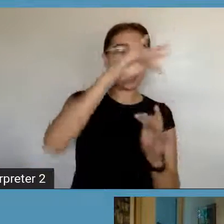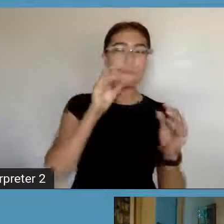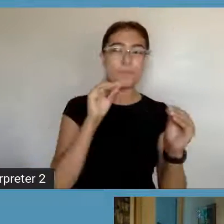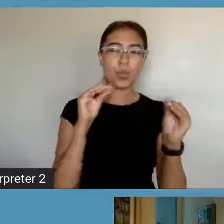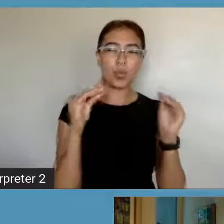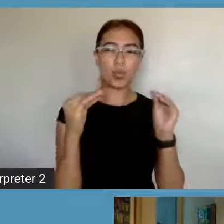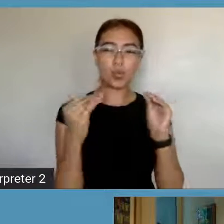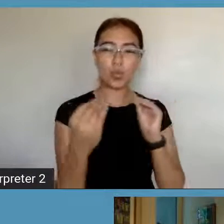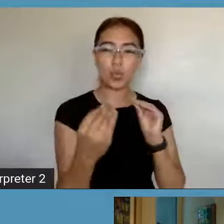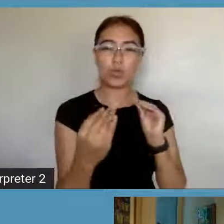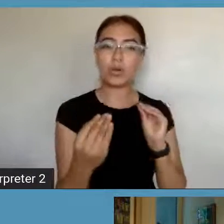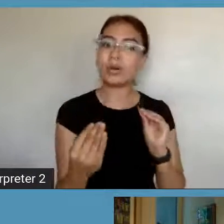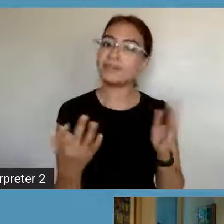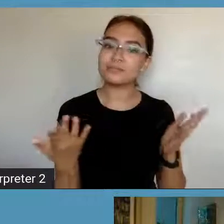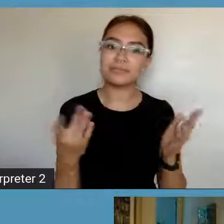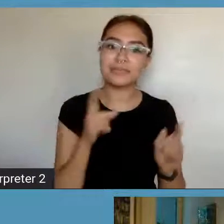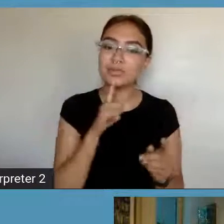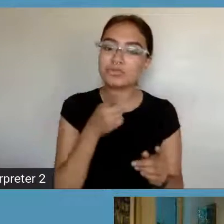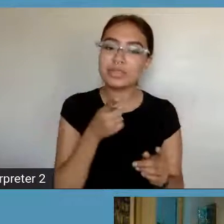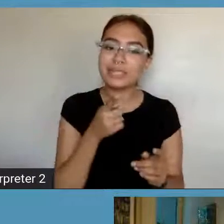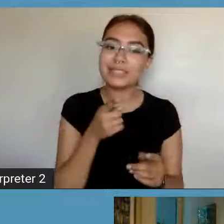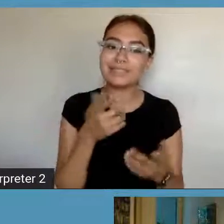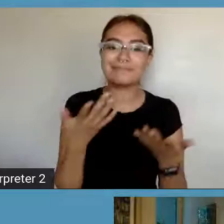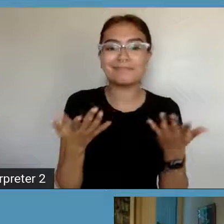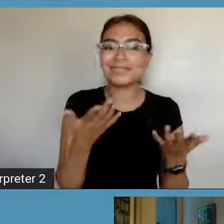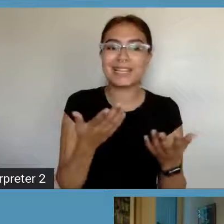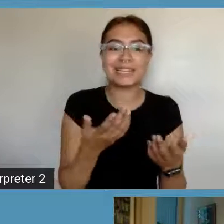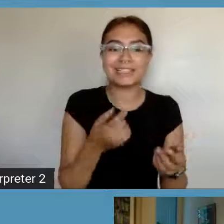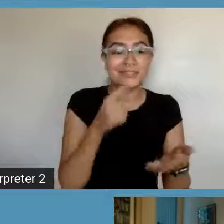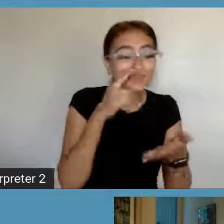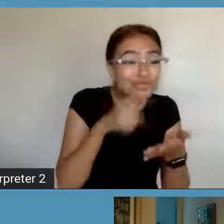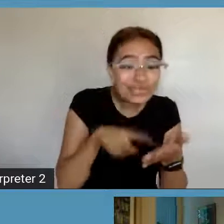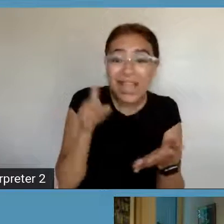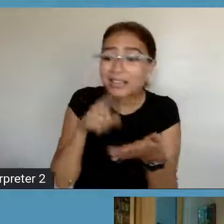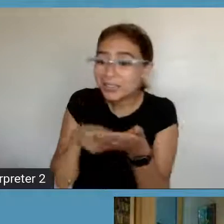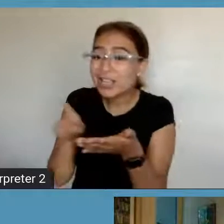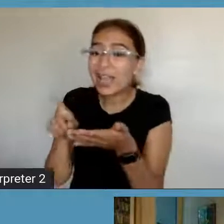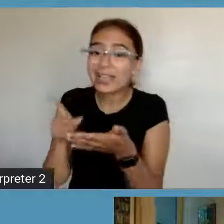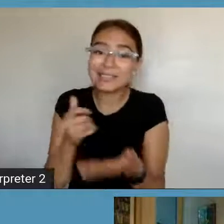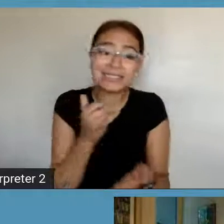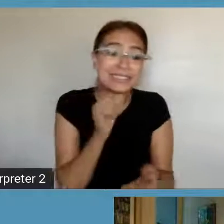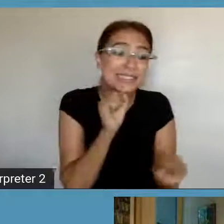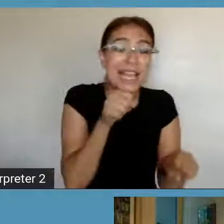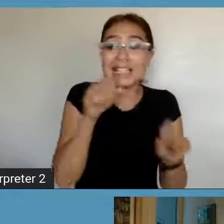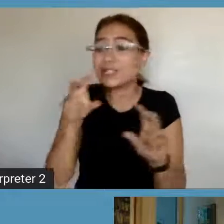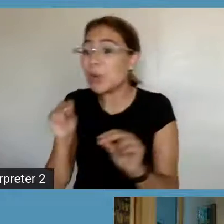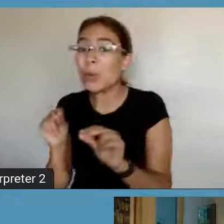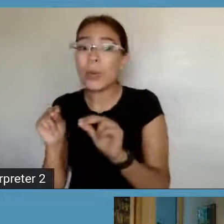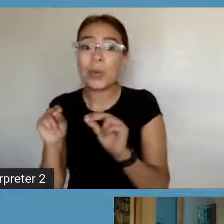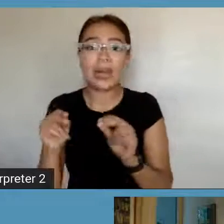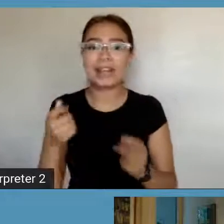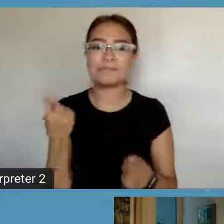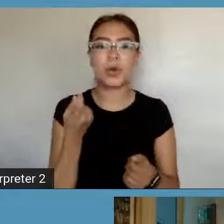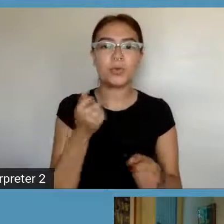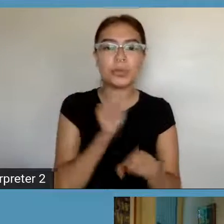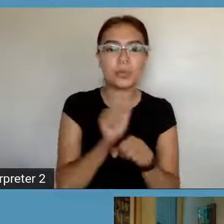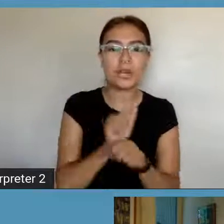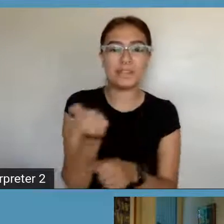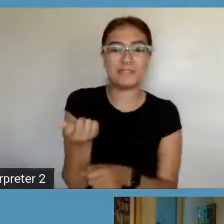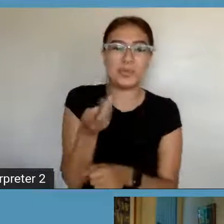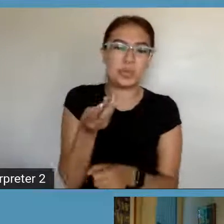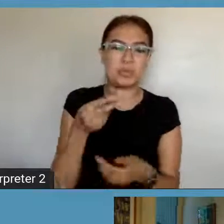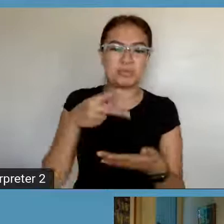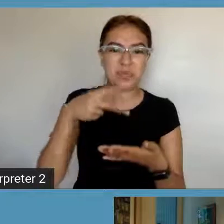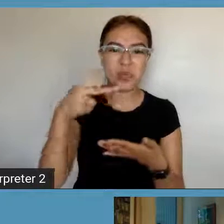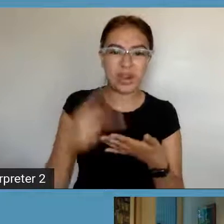like trial and error. I'm not an expert. I've only worked with about two or three different programs, you know, Archive